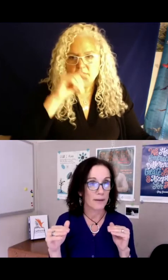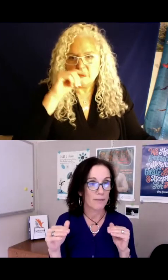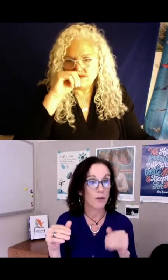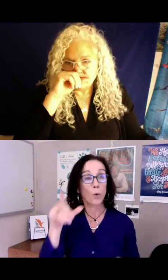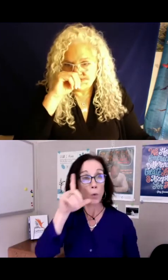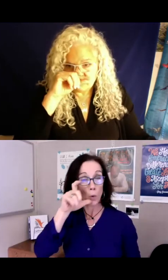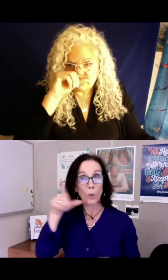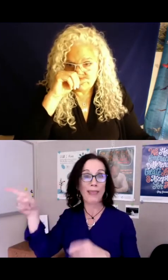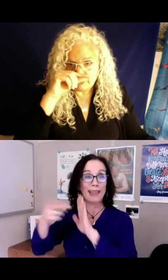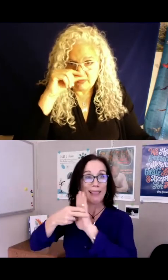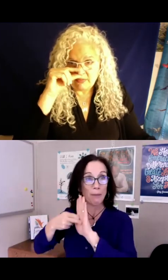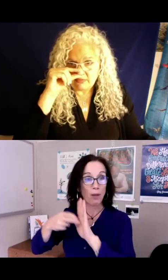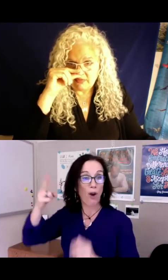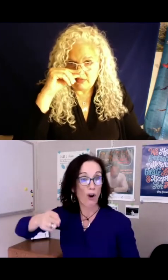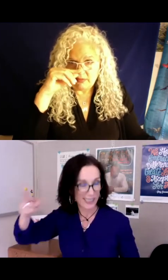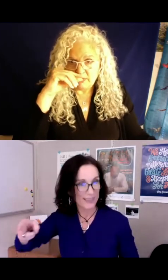level.